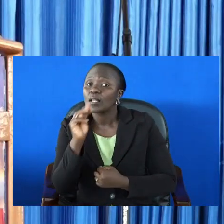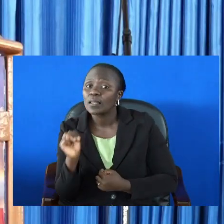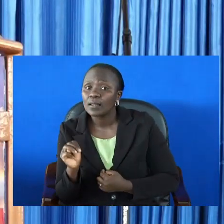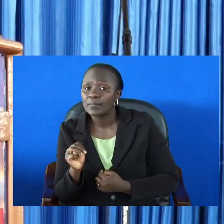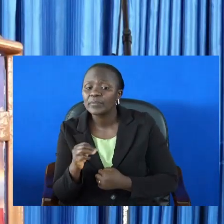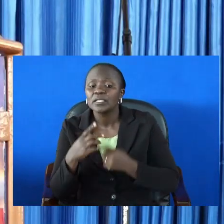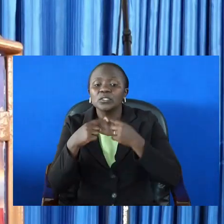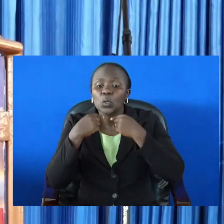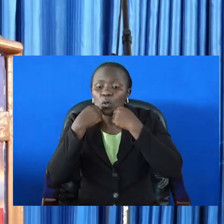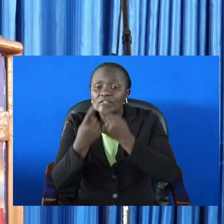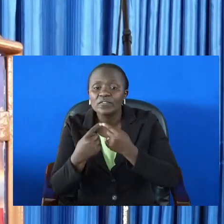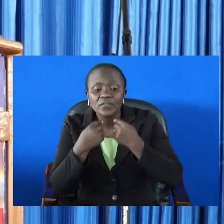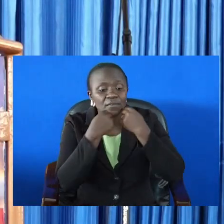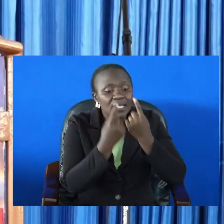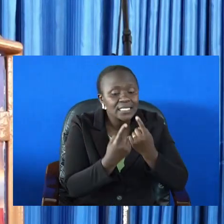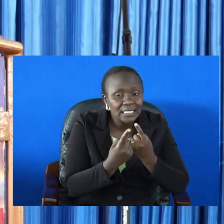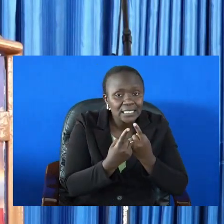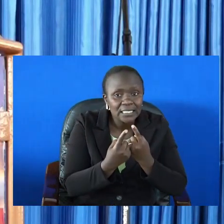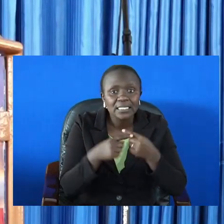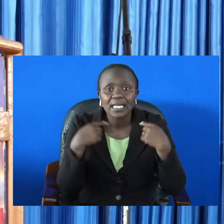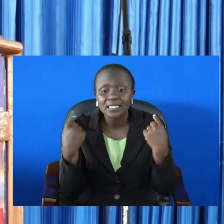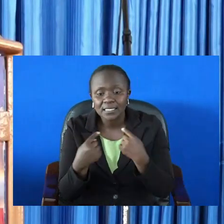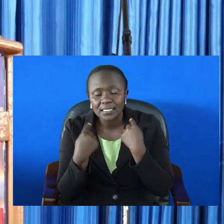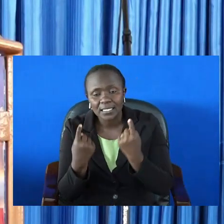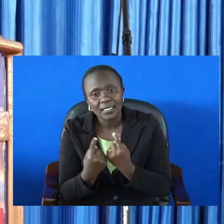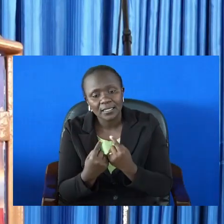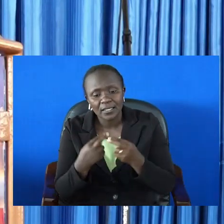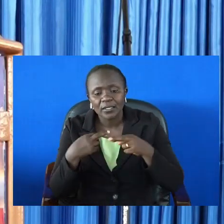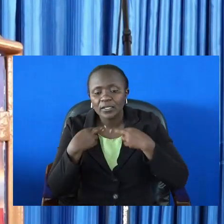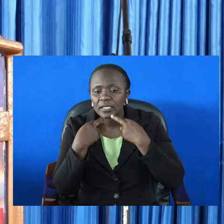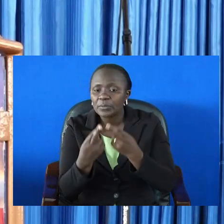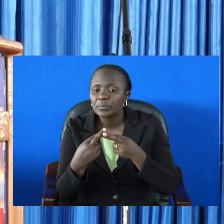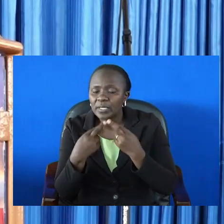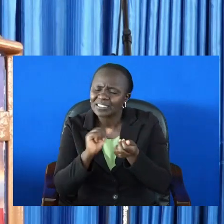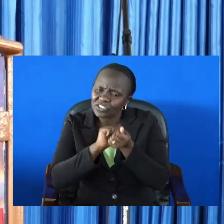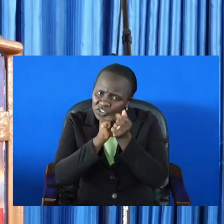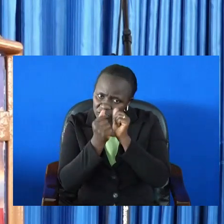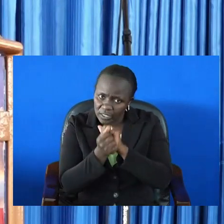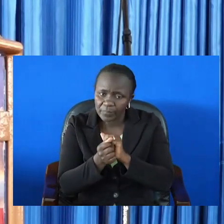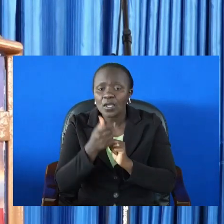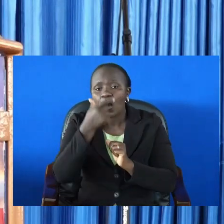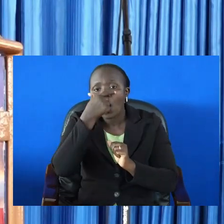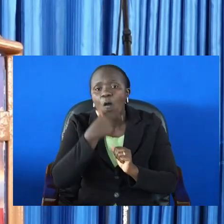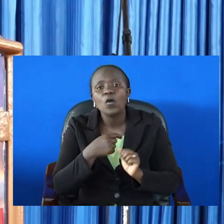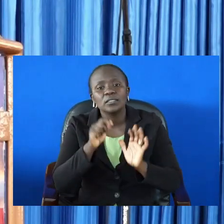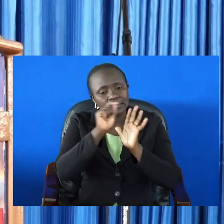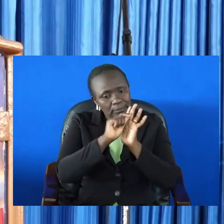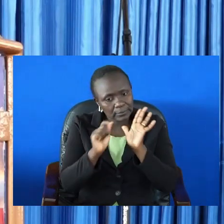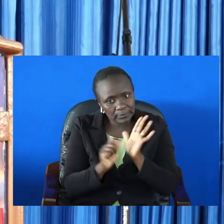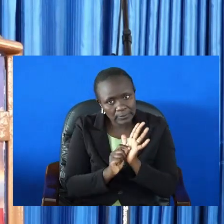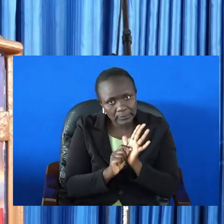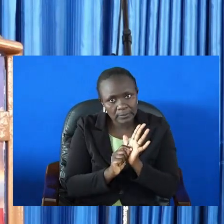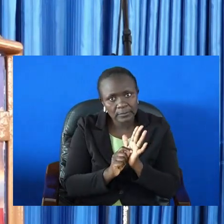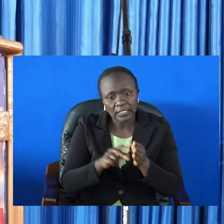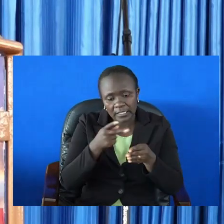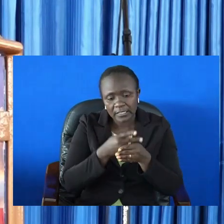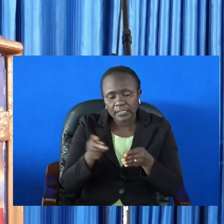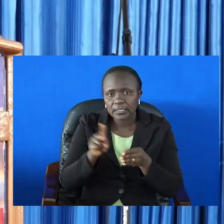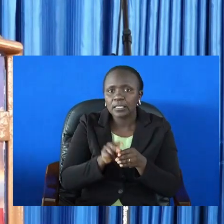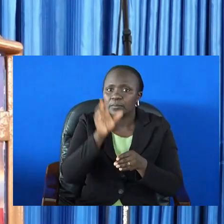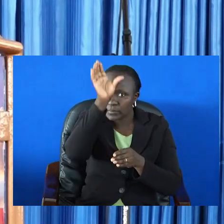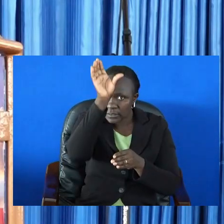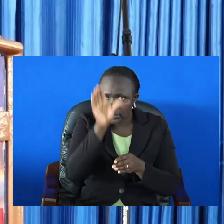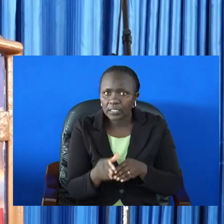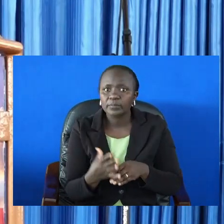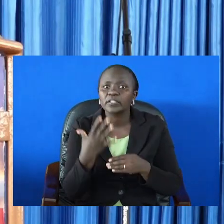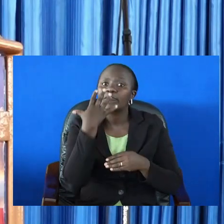to repent. Repentance meaning you have to change. In the Old Testament, in the book of Psalms, chapter